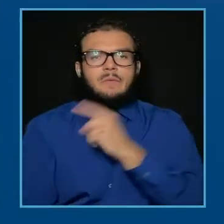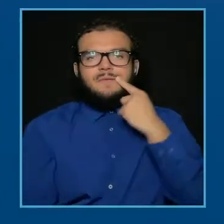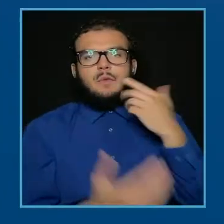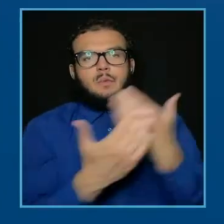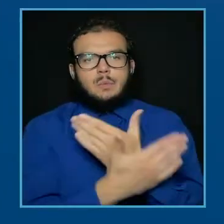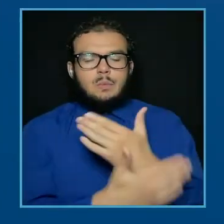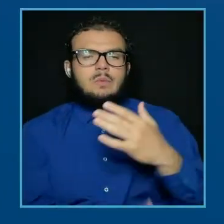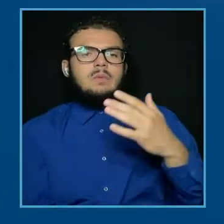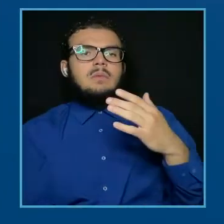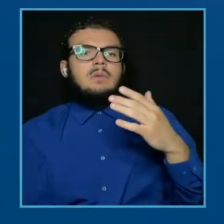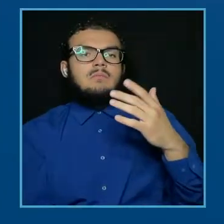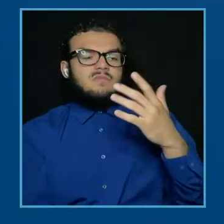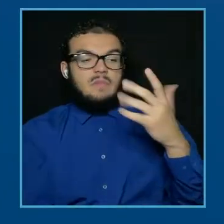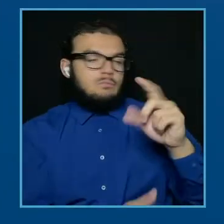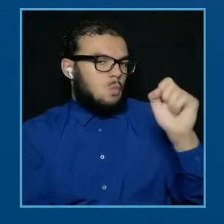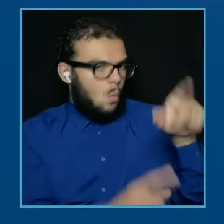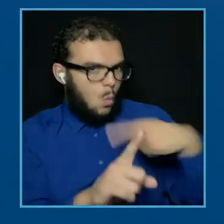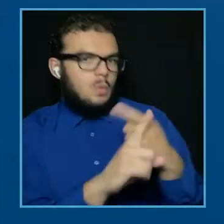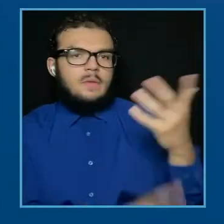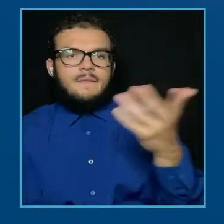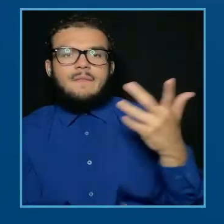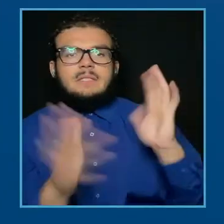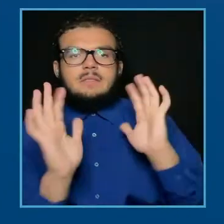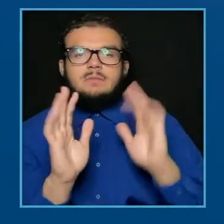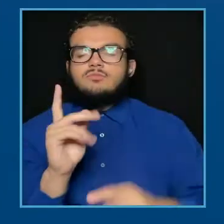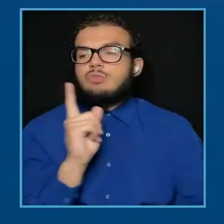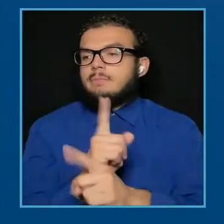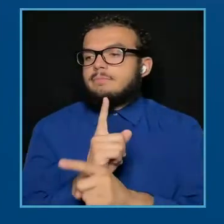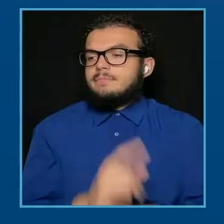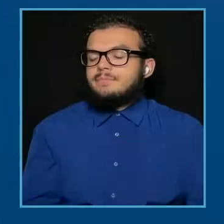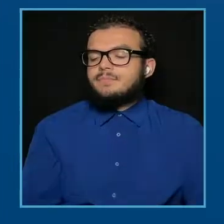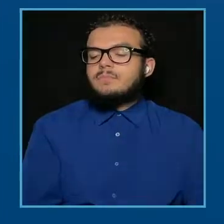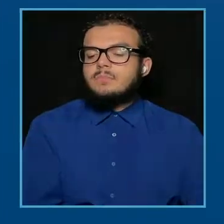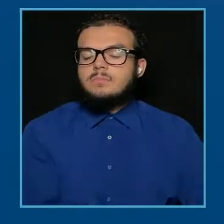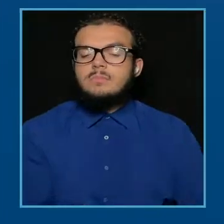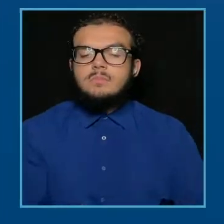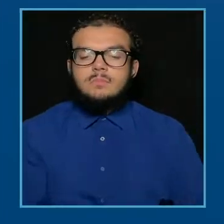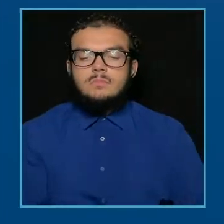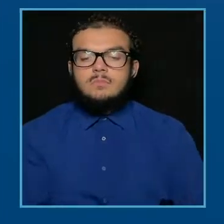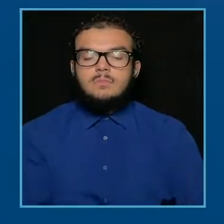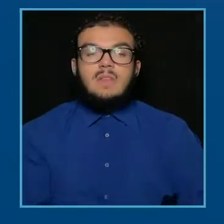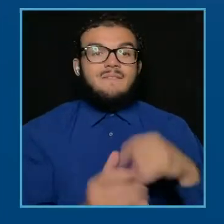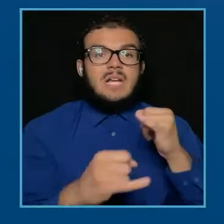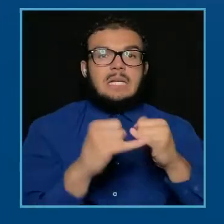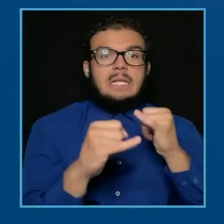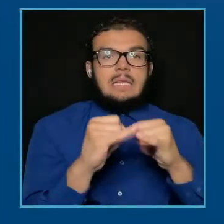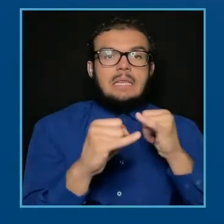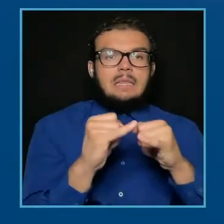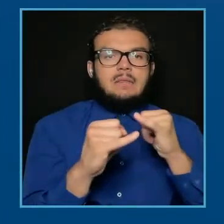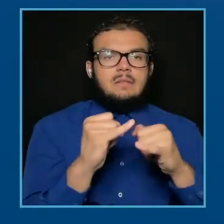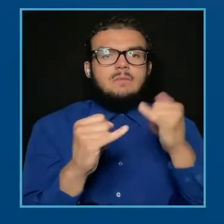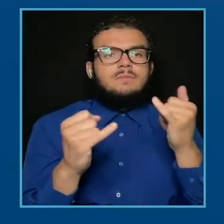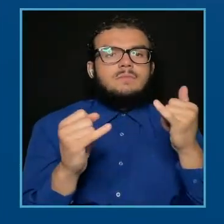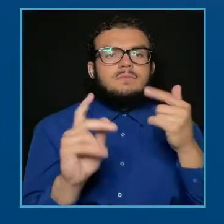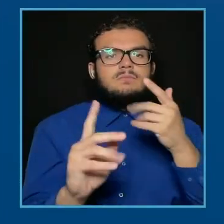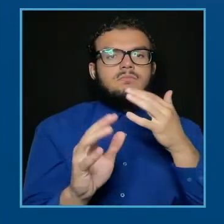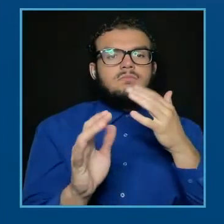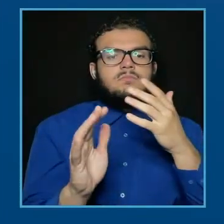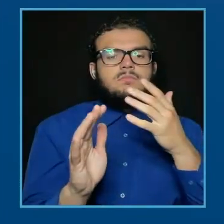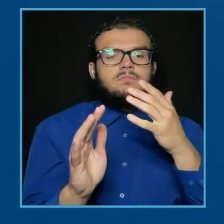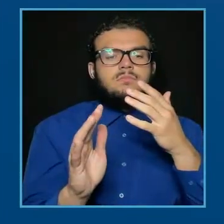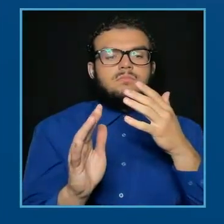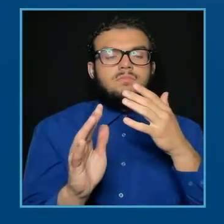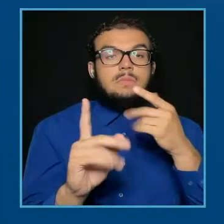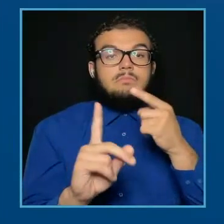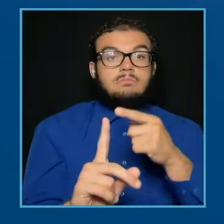Only those 5. Only those 5, yes. Only the candidates who are eligible. And then finally, does this